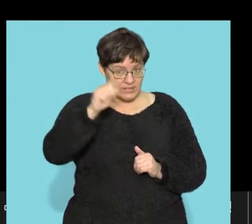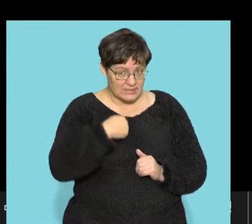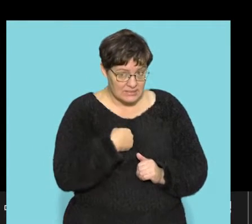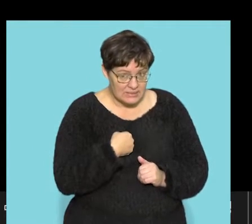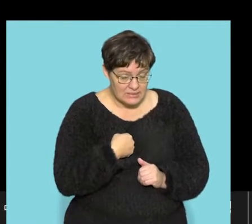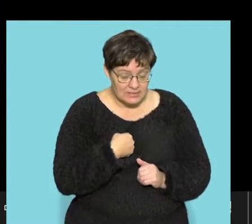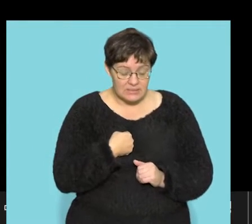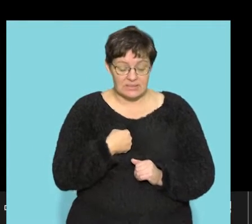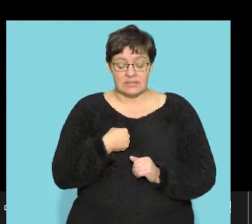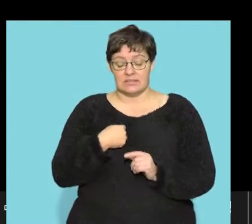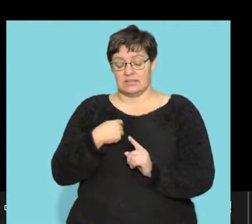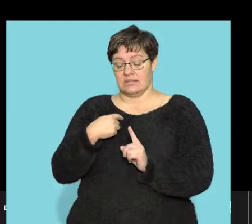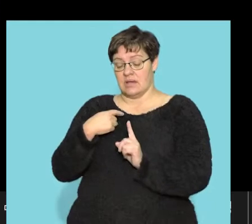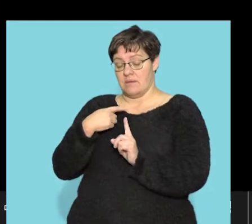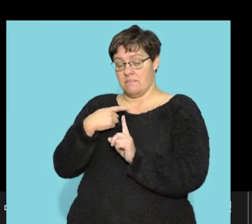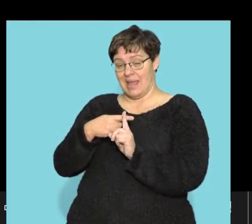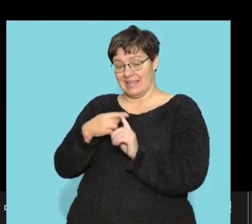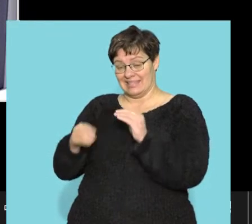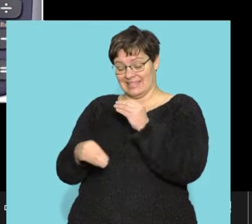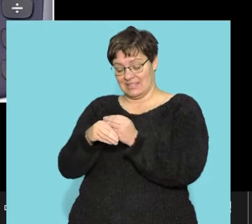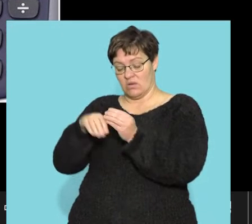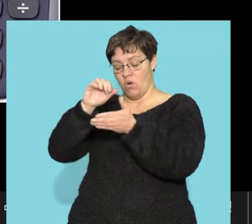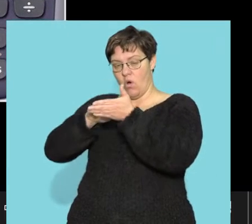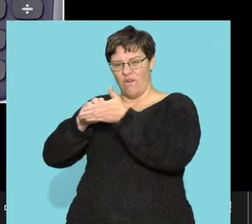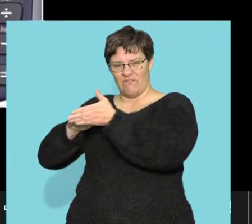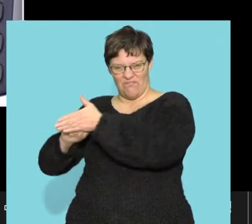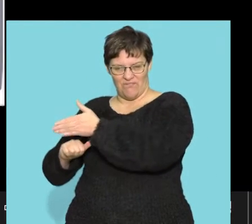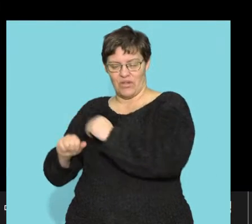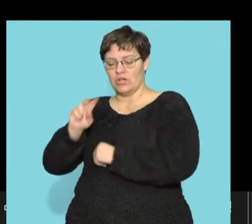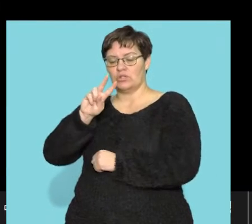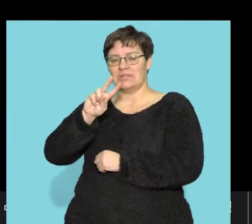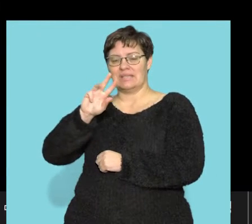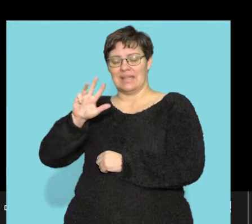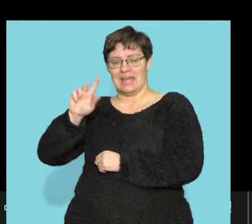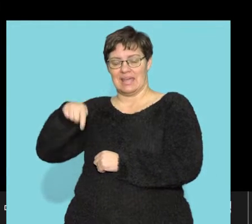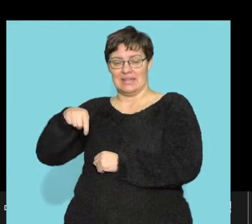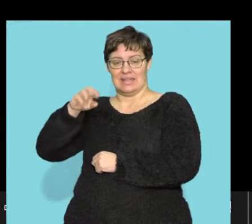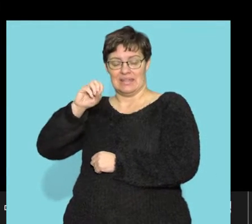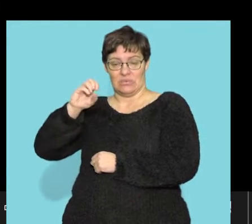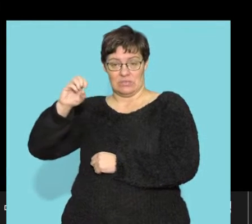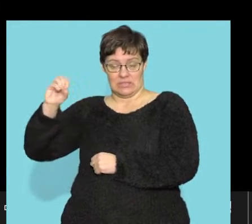right? Plus your deductions of 29,000,